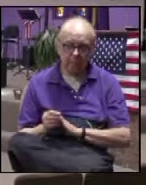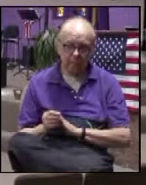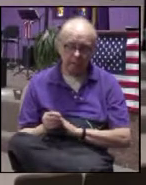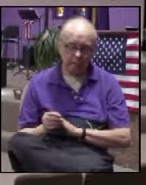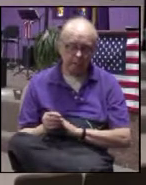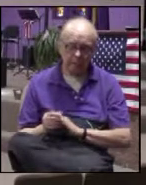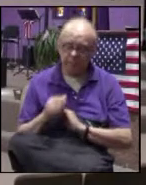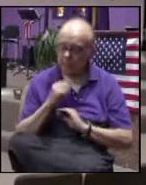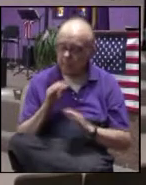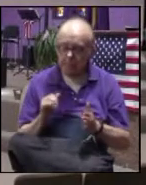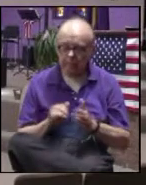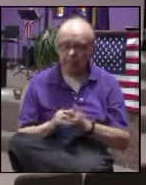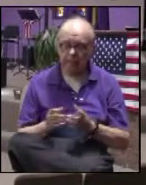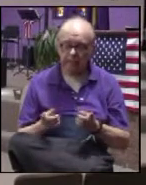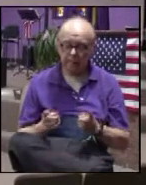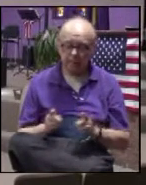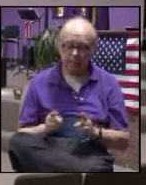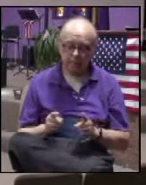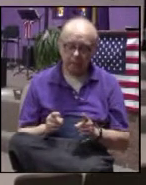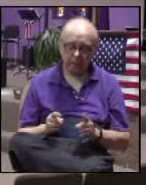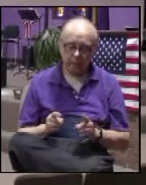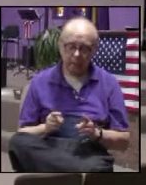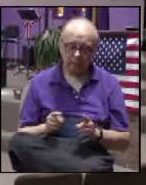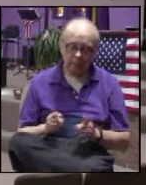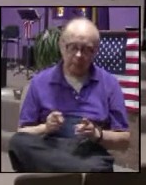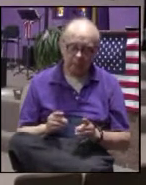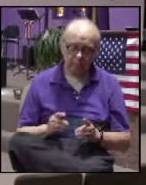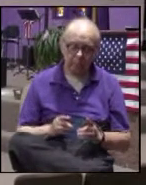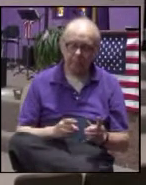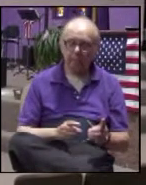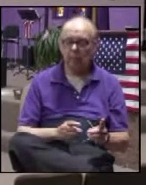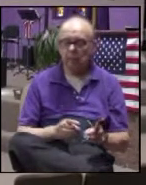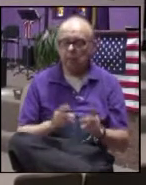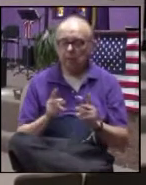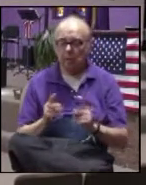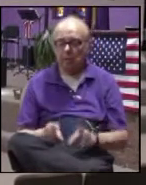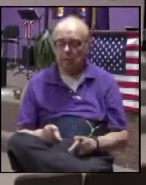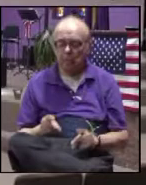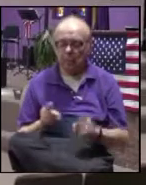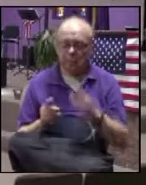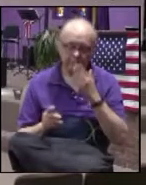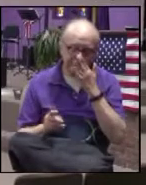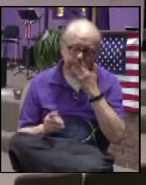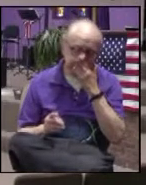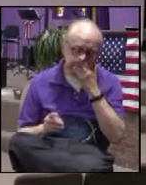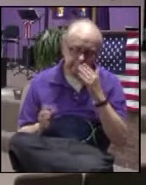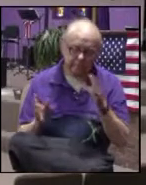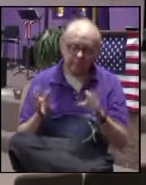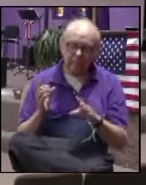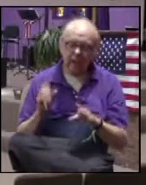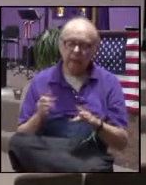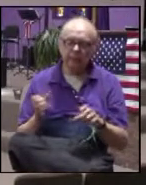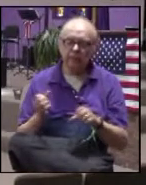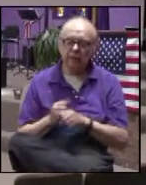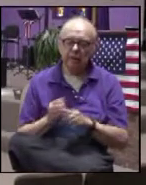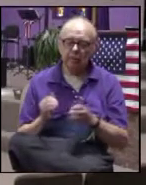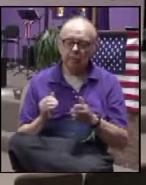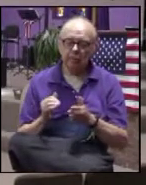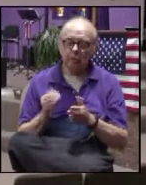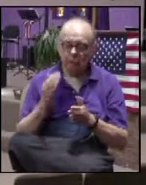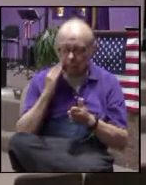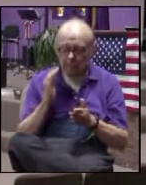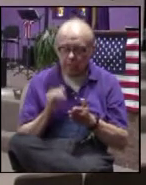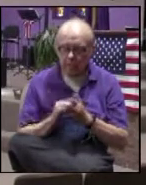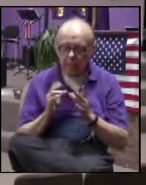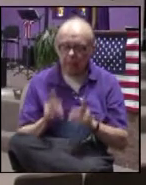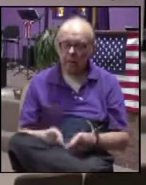You don't. In order to disciple people, you have to get down to know them. You got to